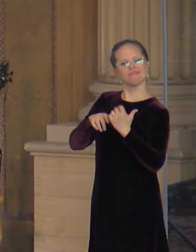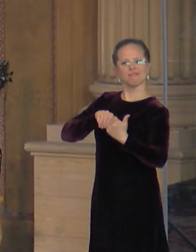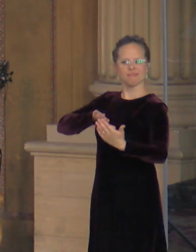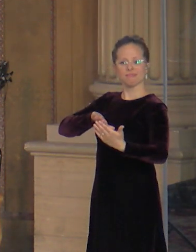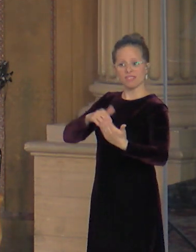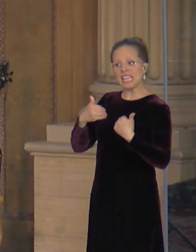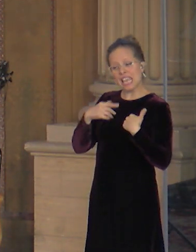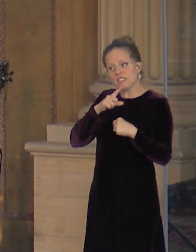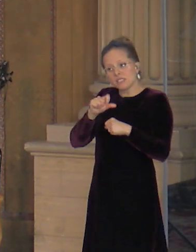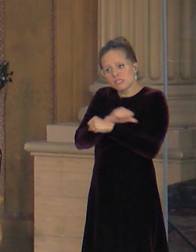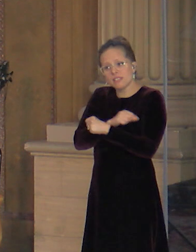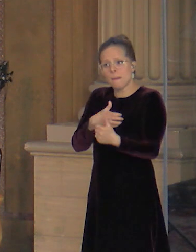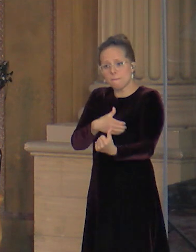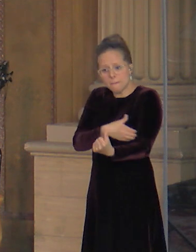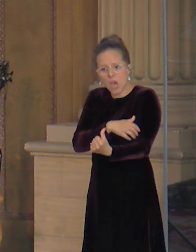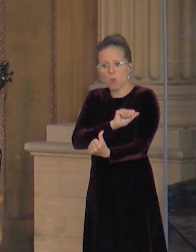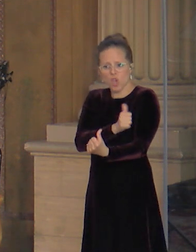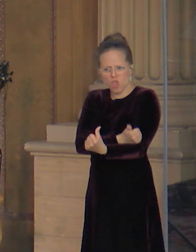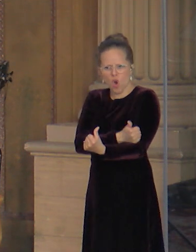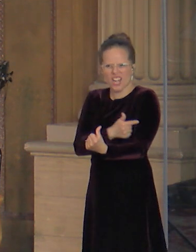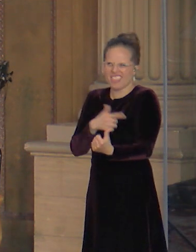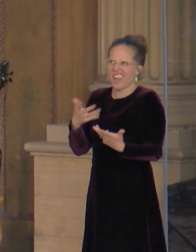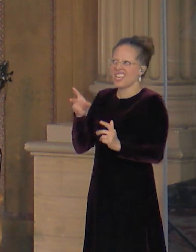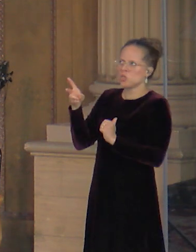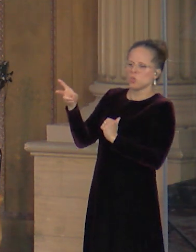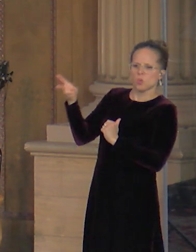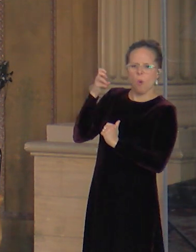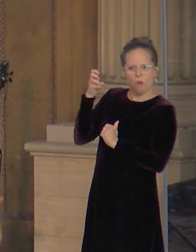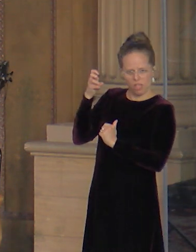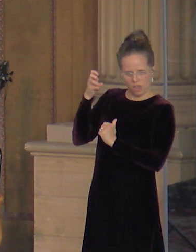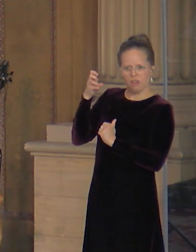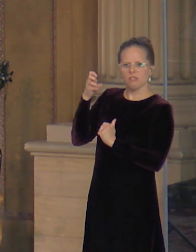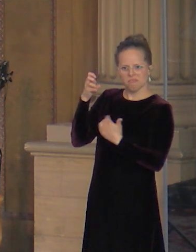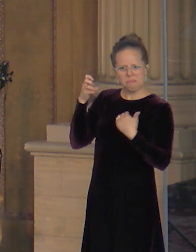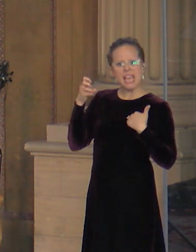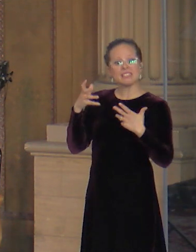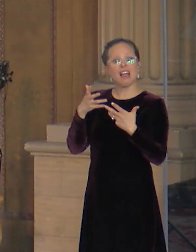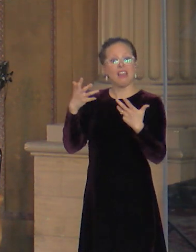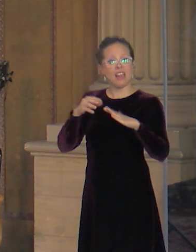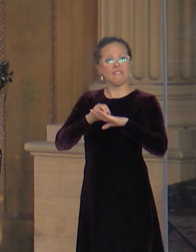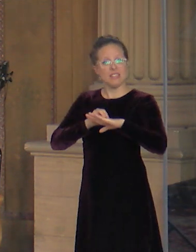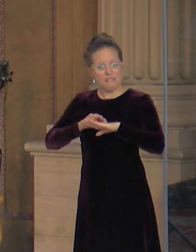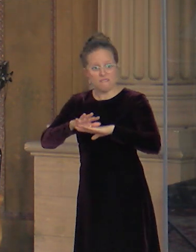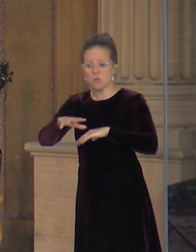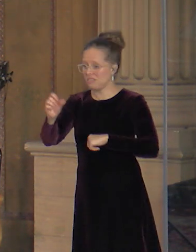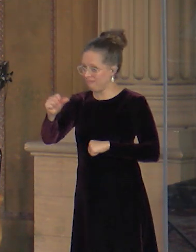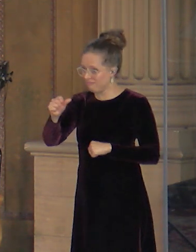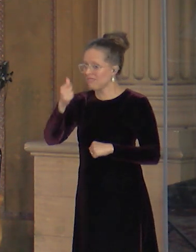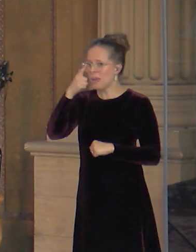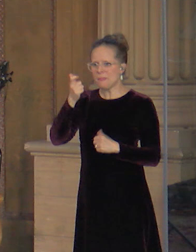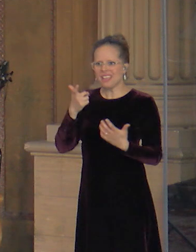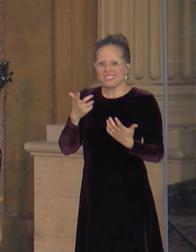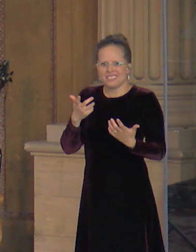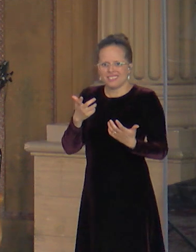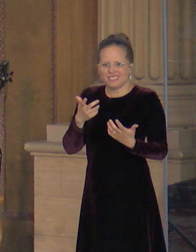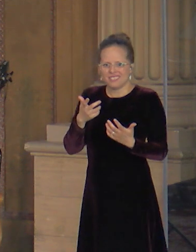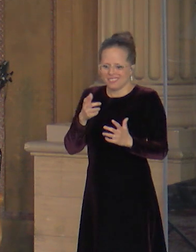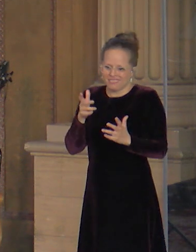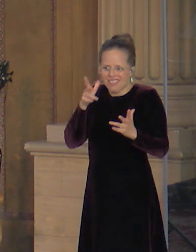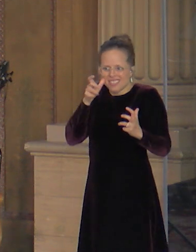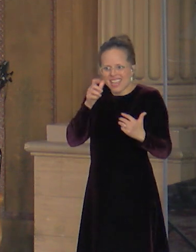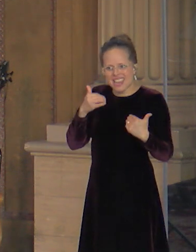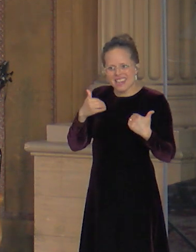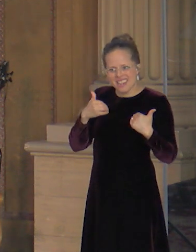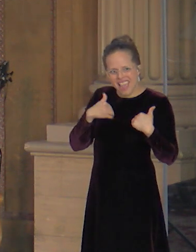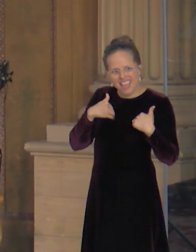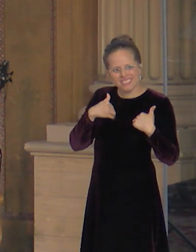authority that he has seized that he's stolen he has huge influence because he holds the hearts of men and women